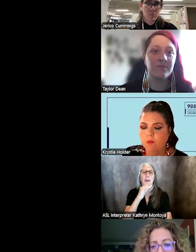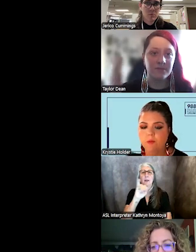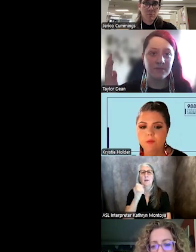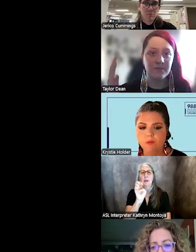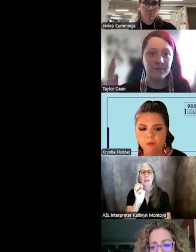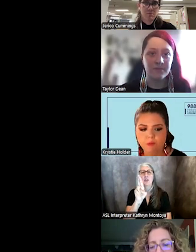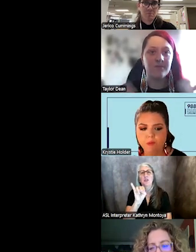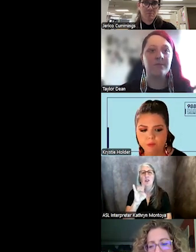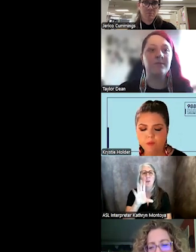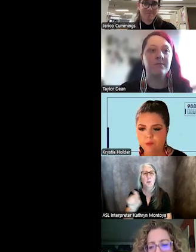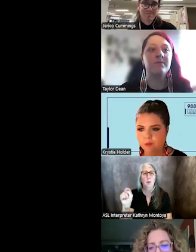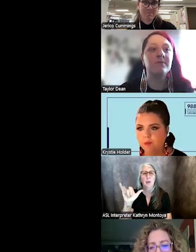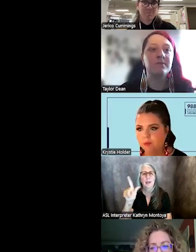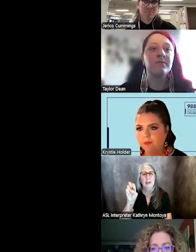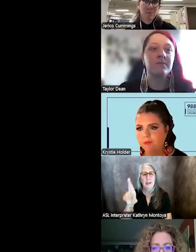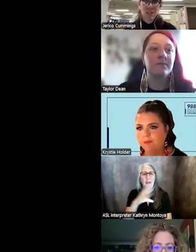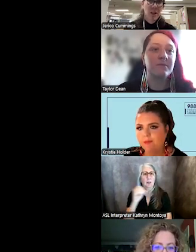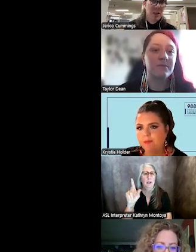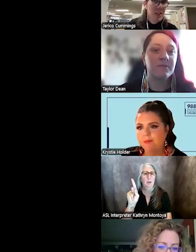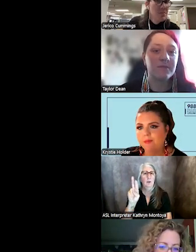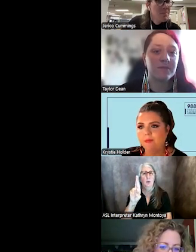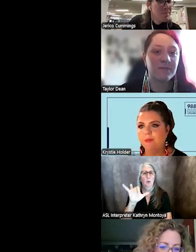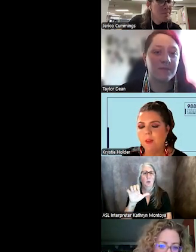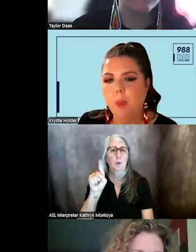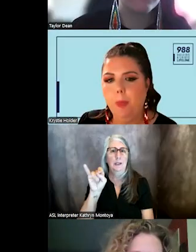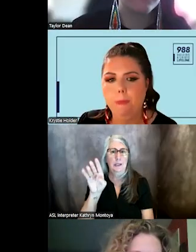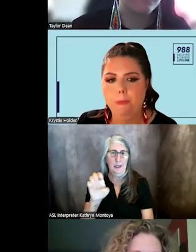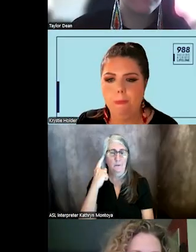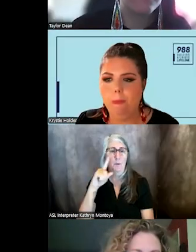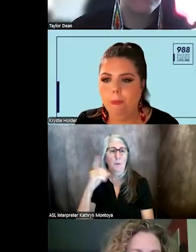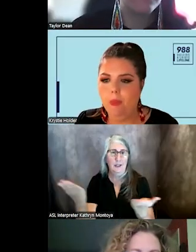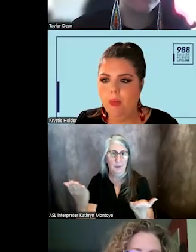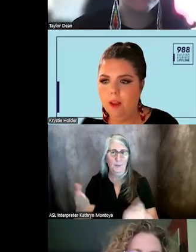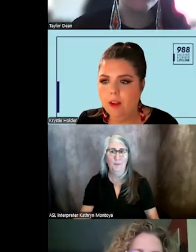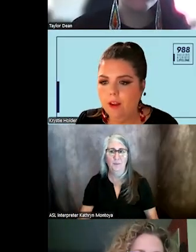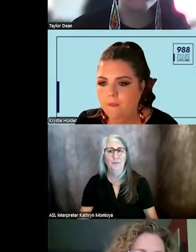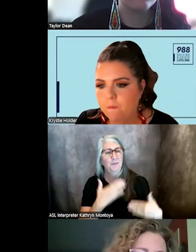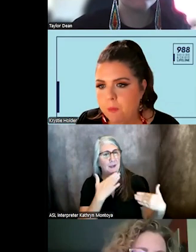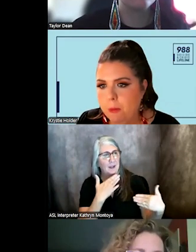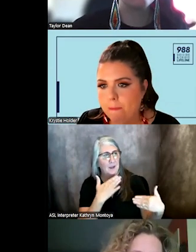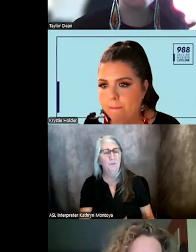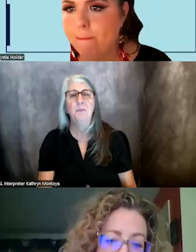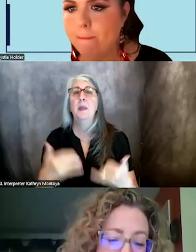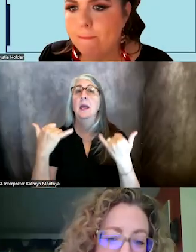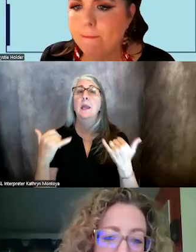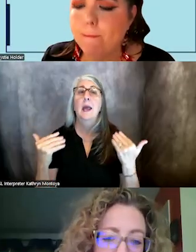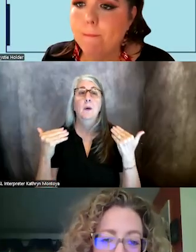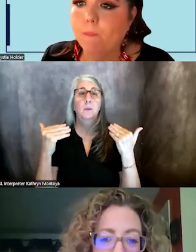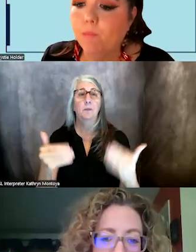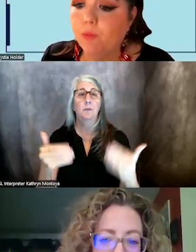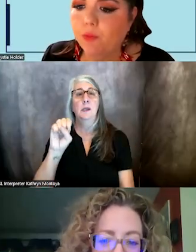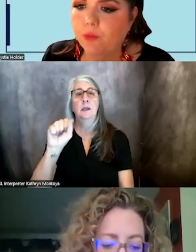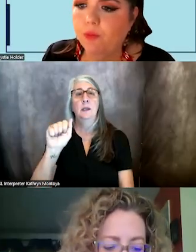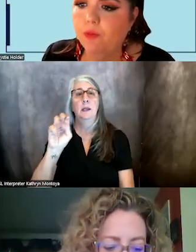and Christy for being on. Thanks for having us. We're now going to move to the SAMHSA update